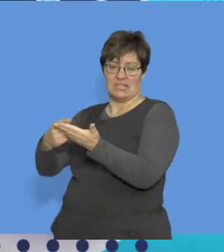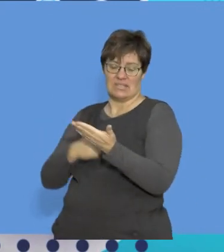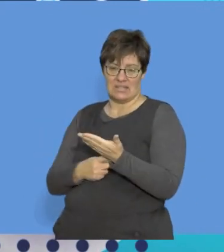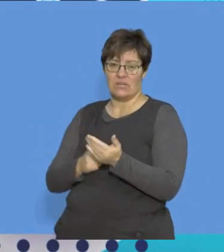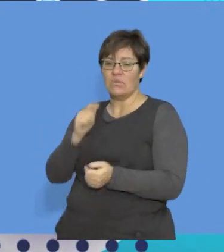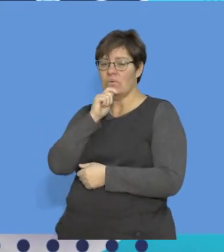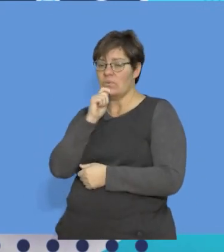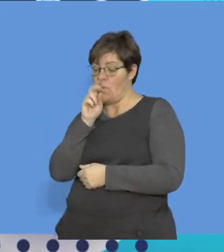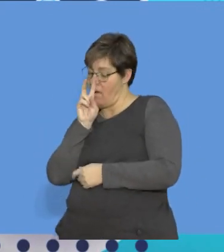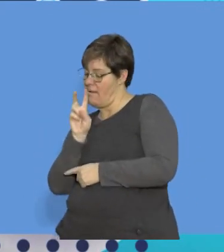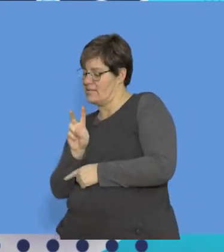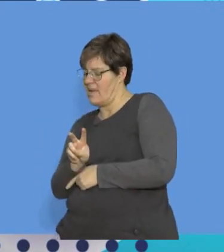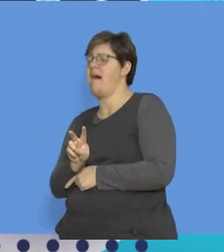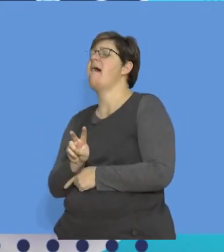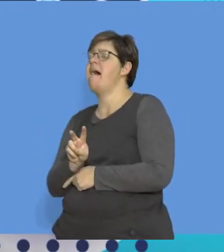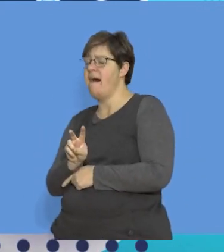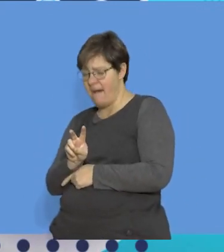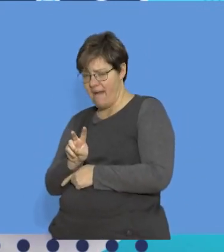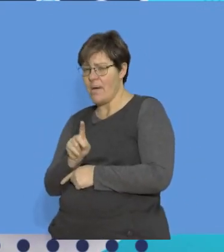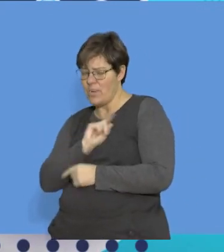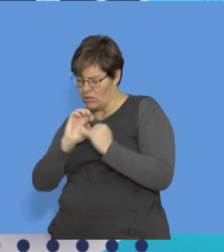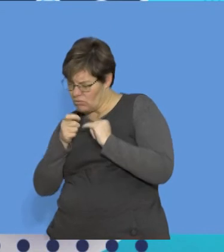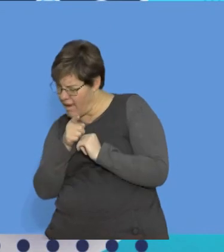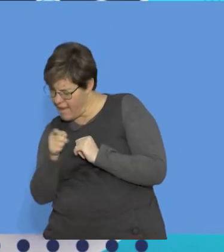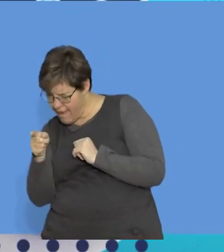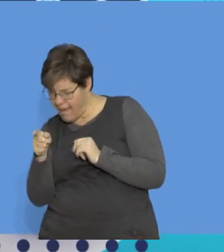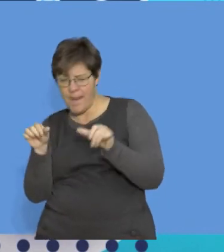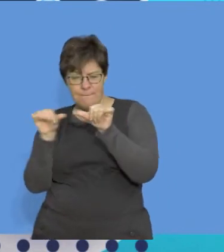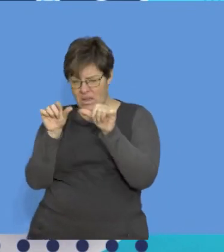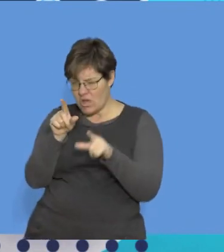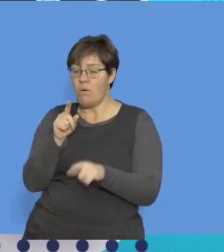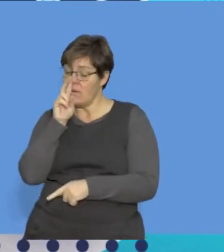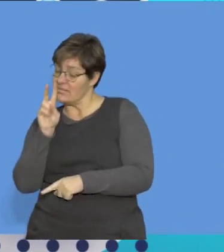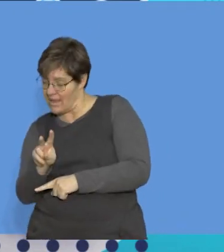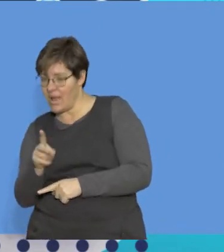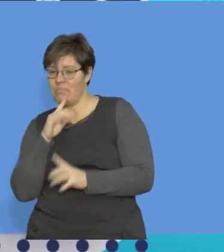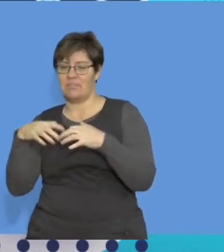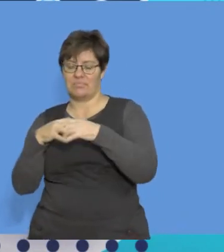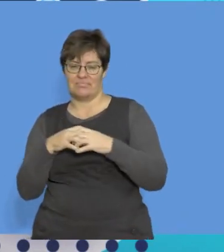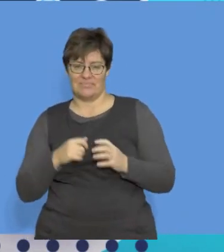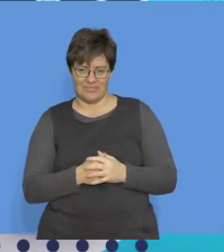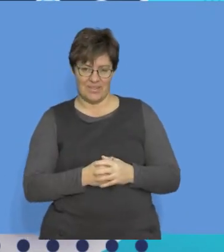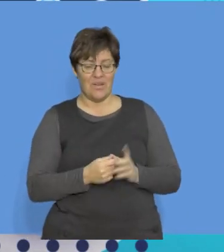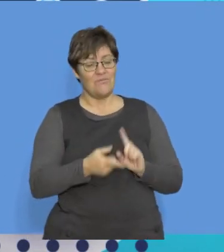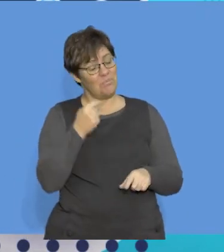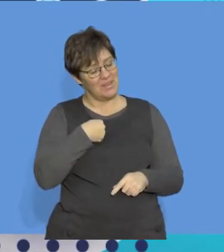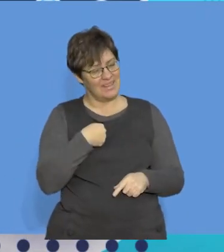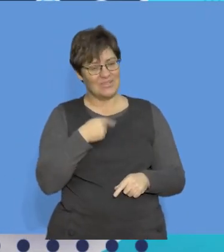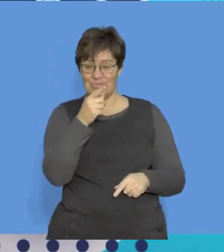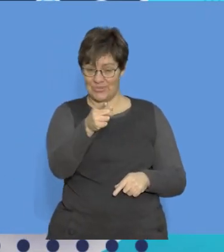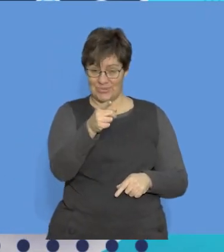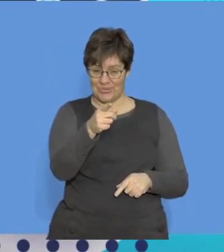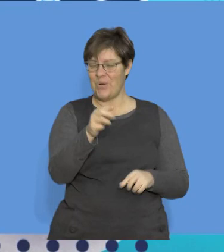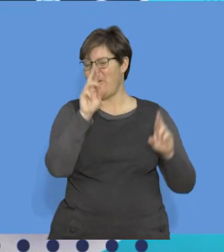what we see after we try and measure and draw. But from me to you, I hope everything